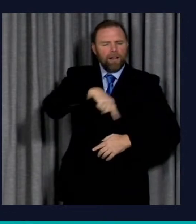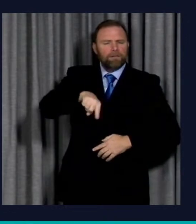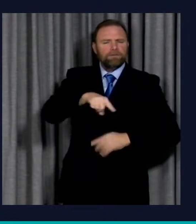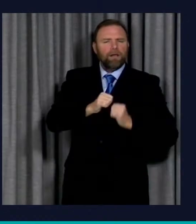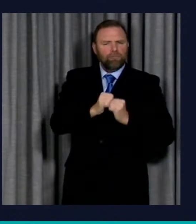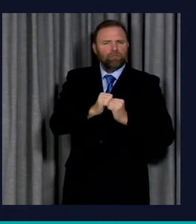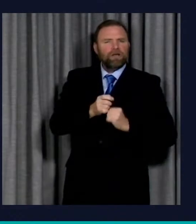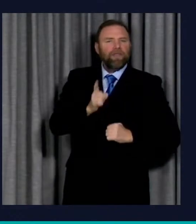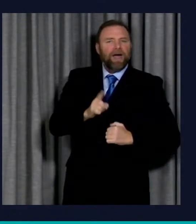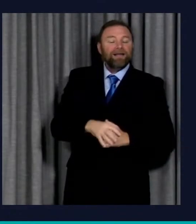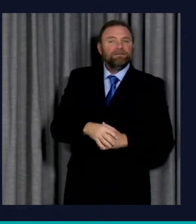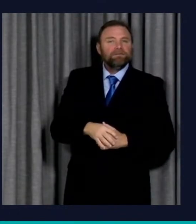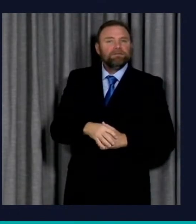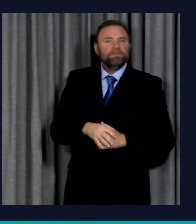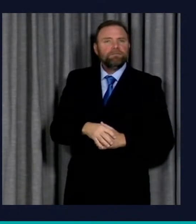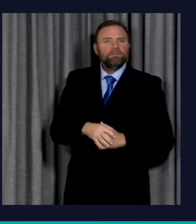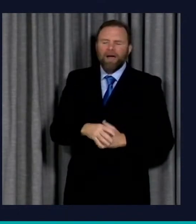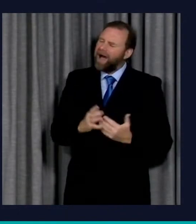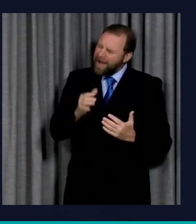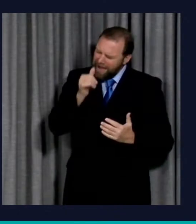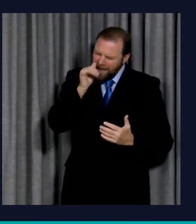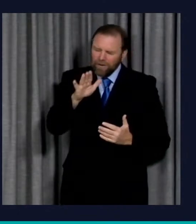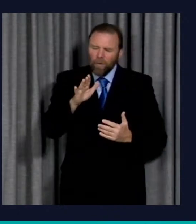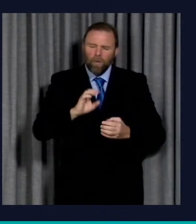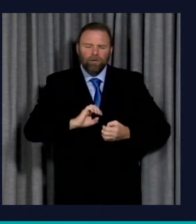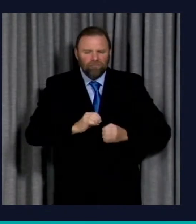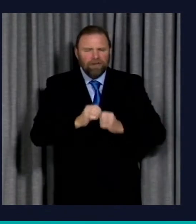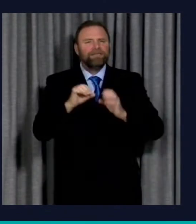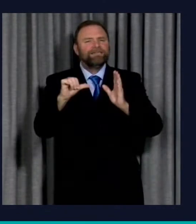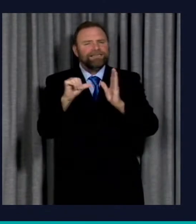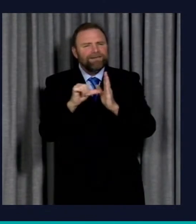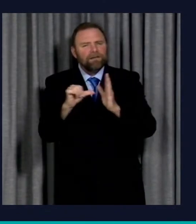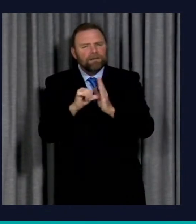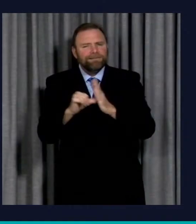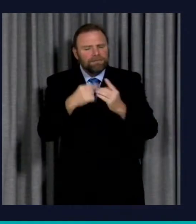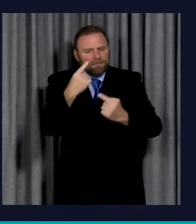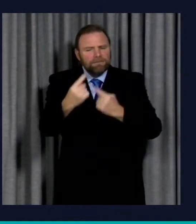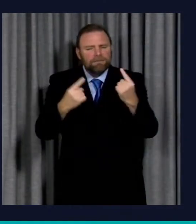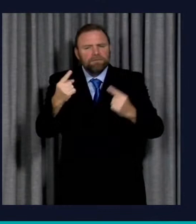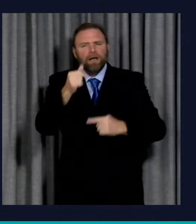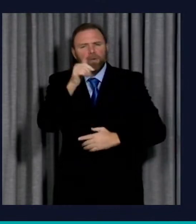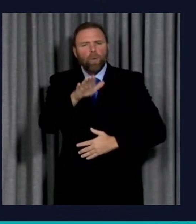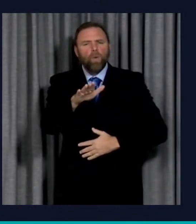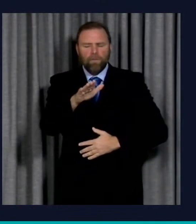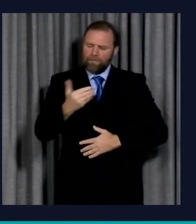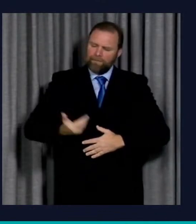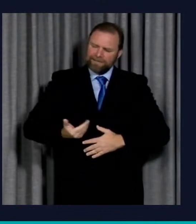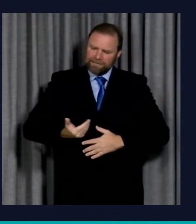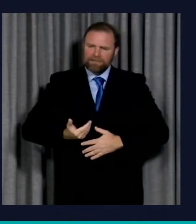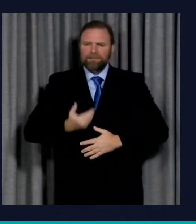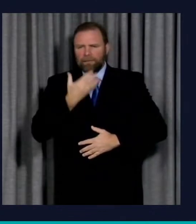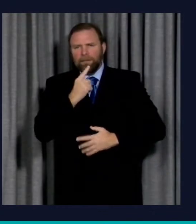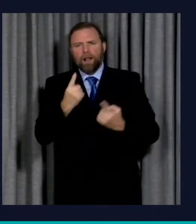that, despite the difficulties that I understand it creates for people and for businesses.